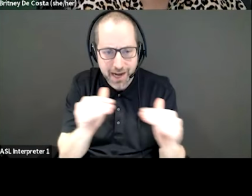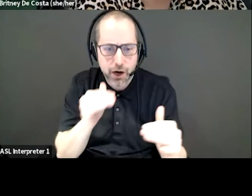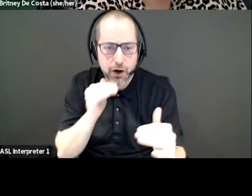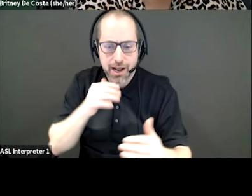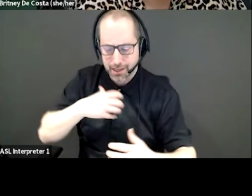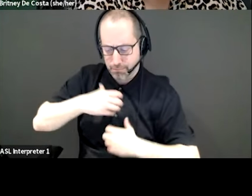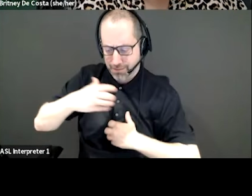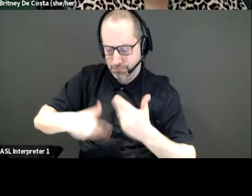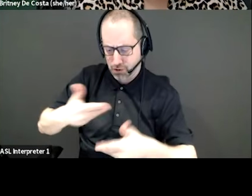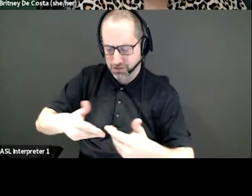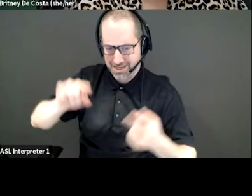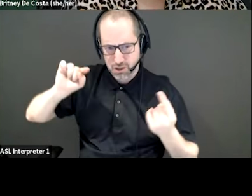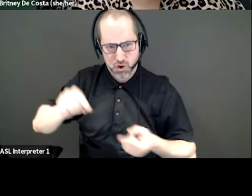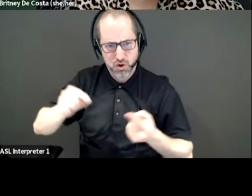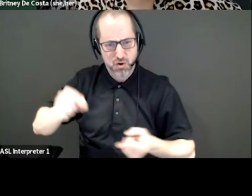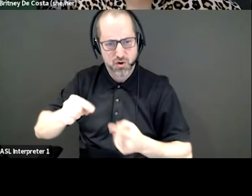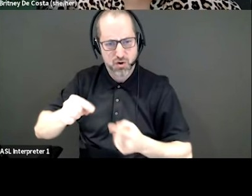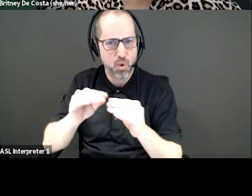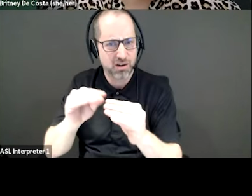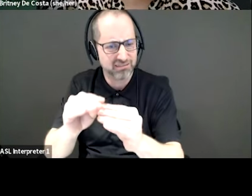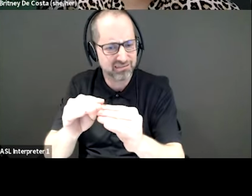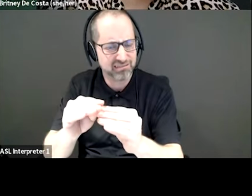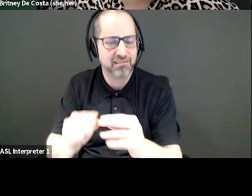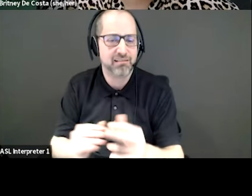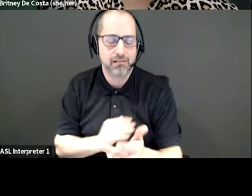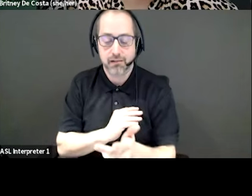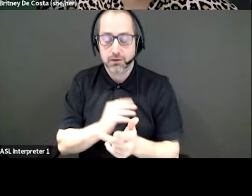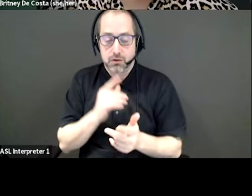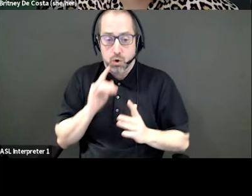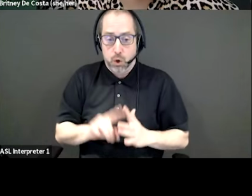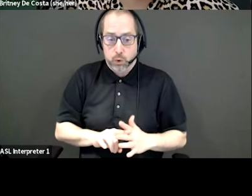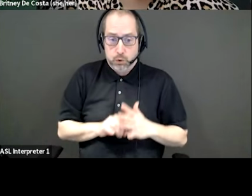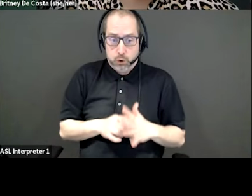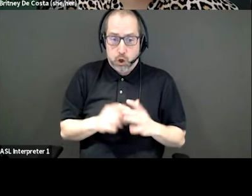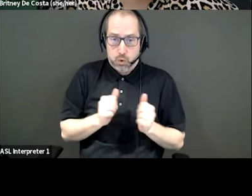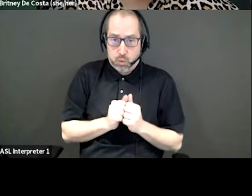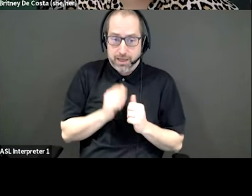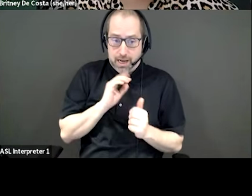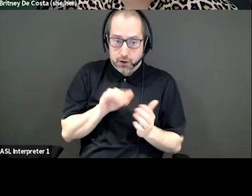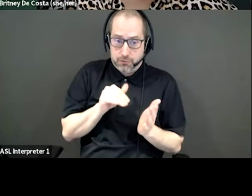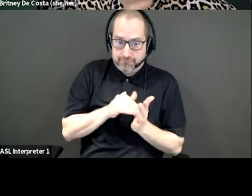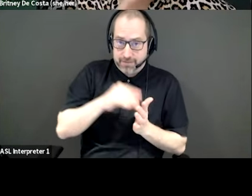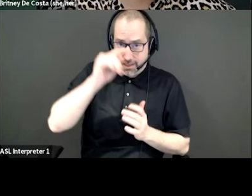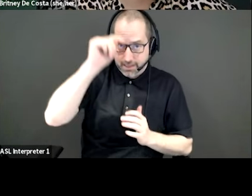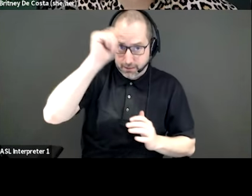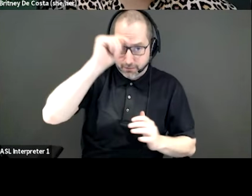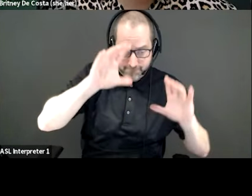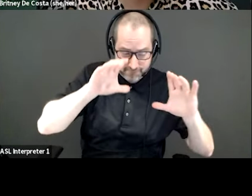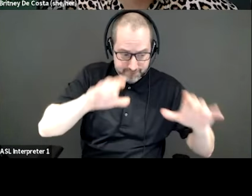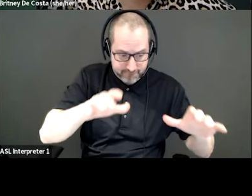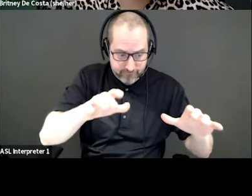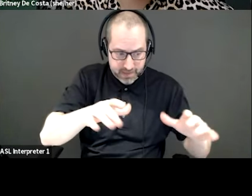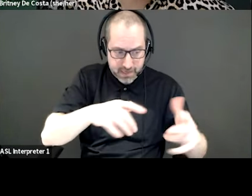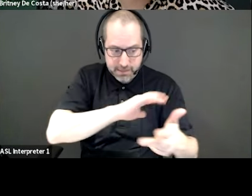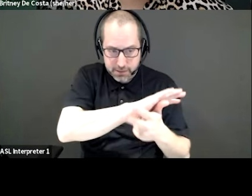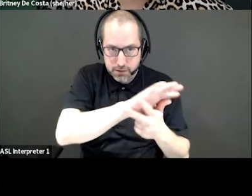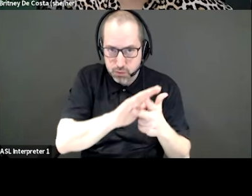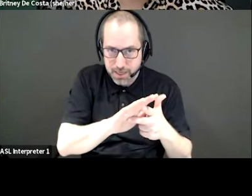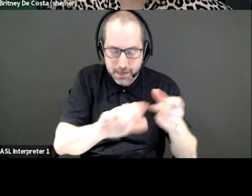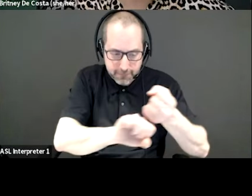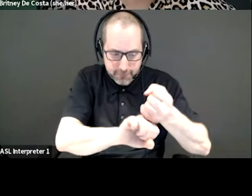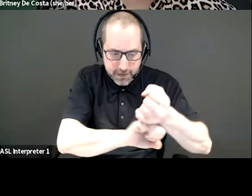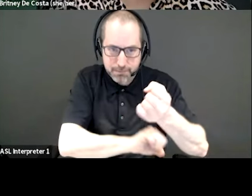processes. So the starting point and central thesis of our guide is these three fundamental standards